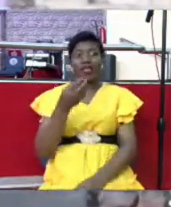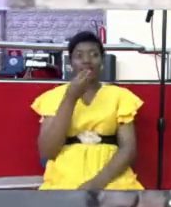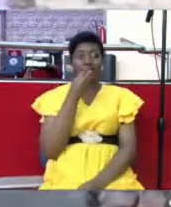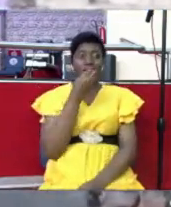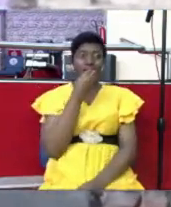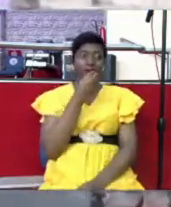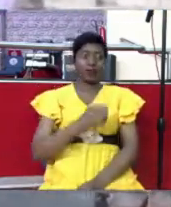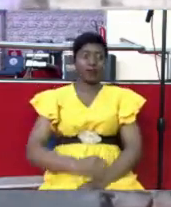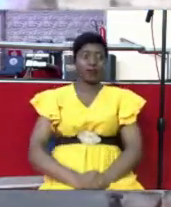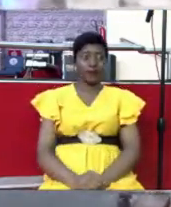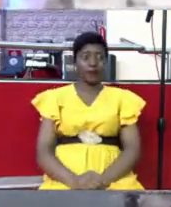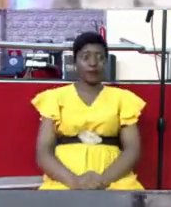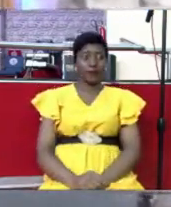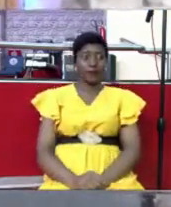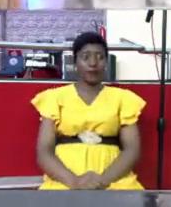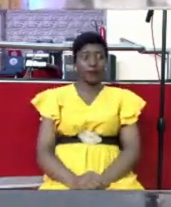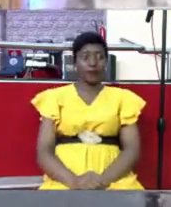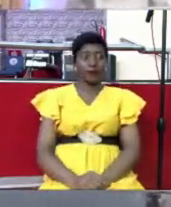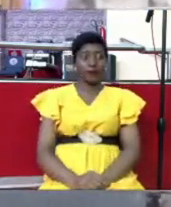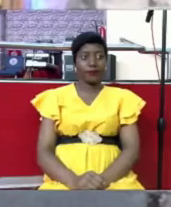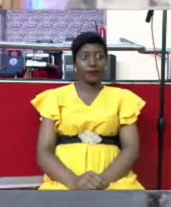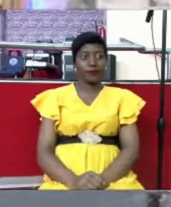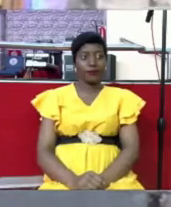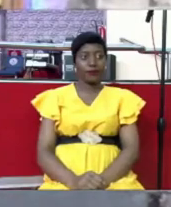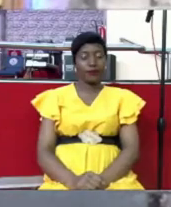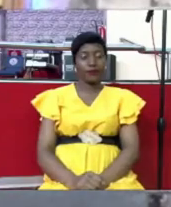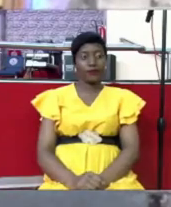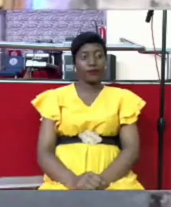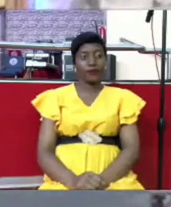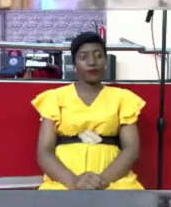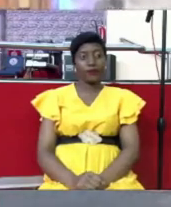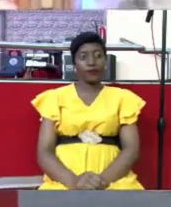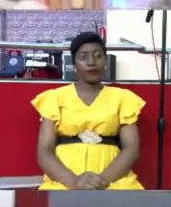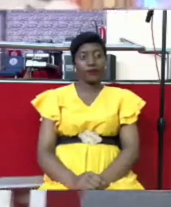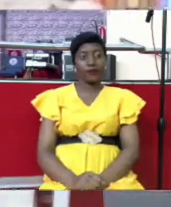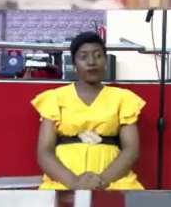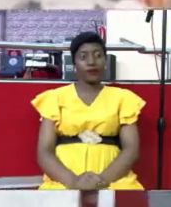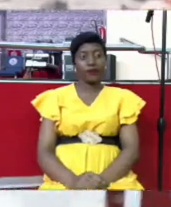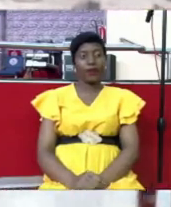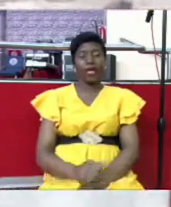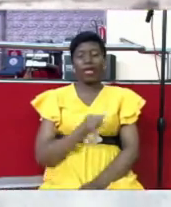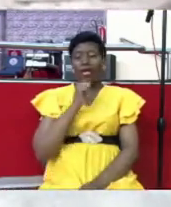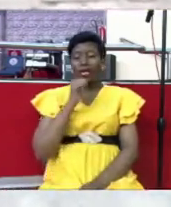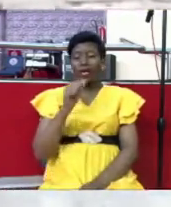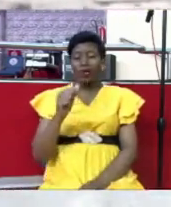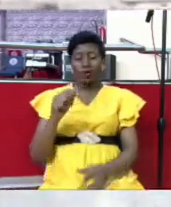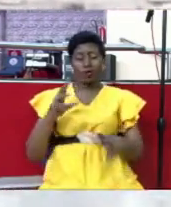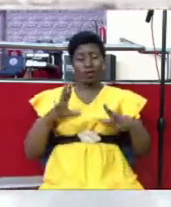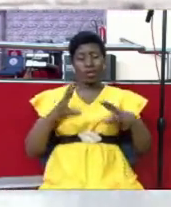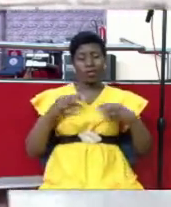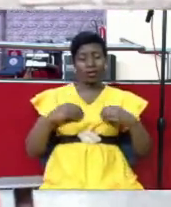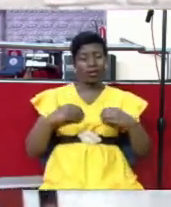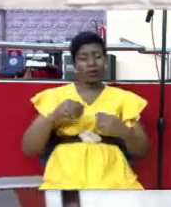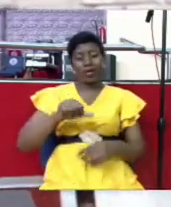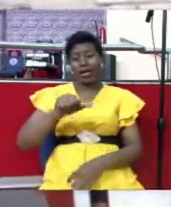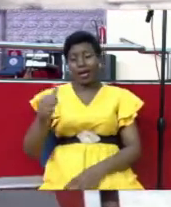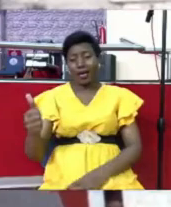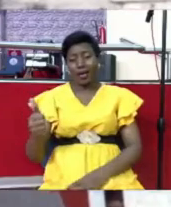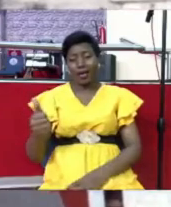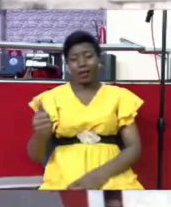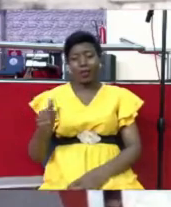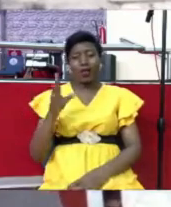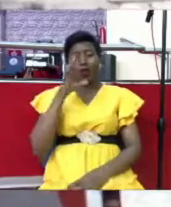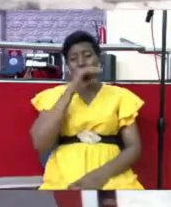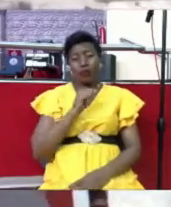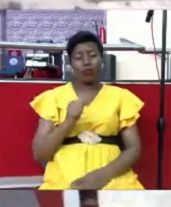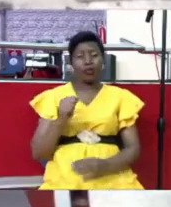hiyo kuweza kukaa njaa nawe unakula. They do not allow them to be homeless. Hawakubalishwi kuwa hawana